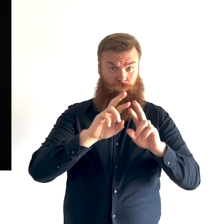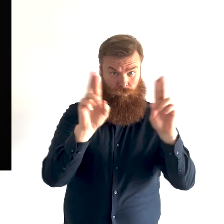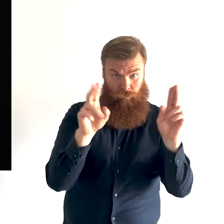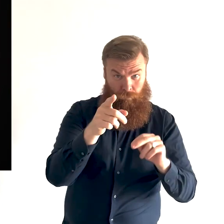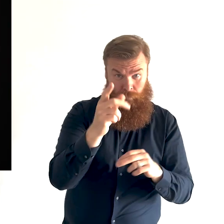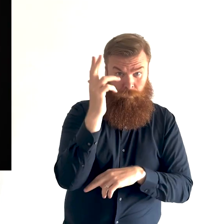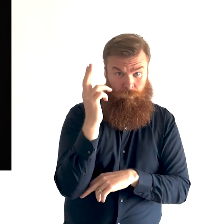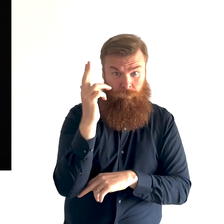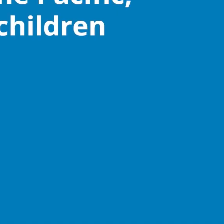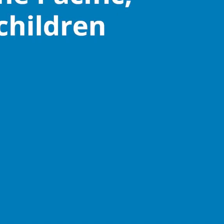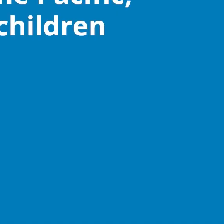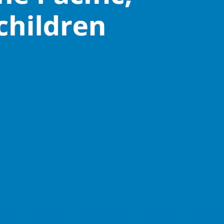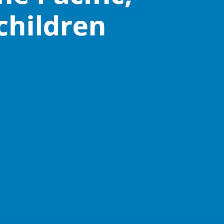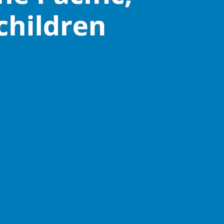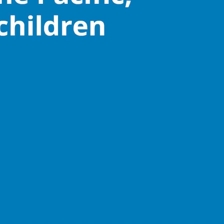Are you ready?